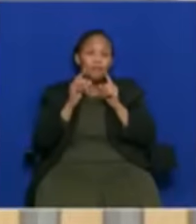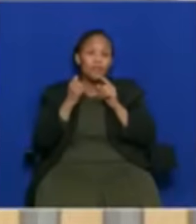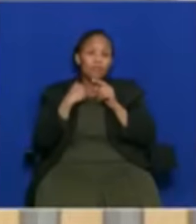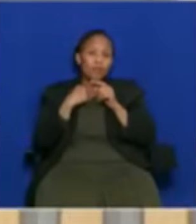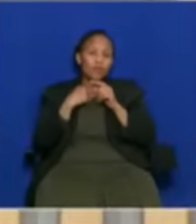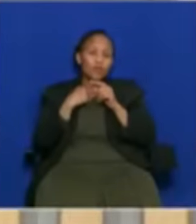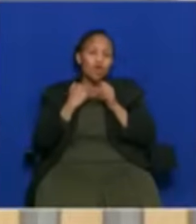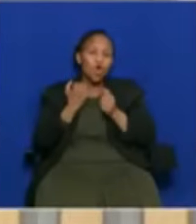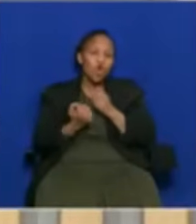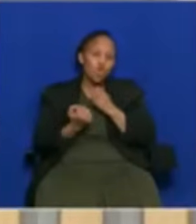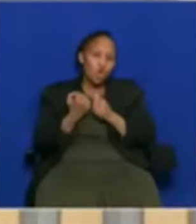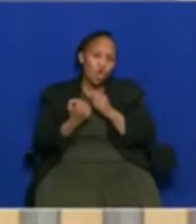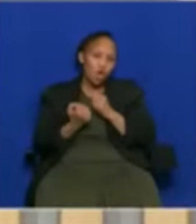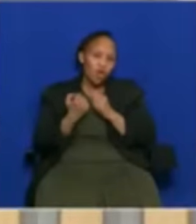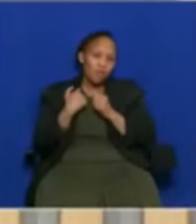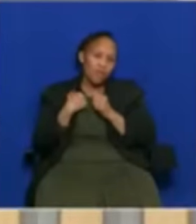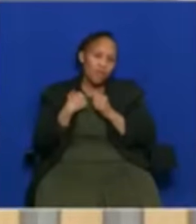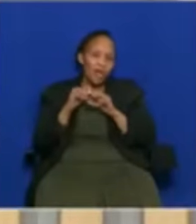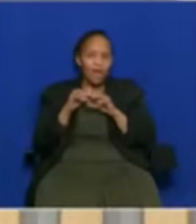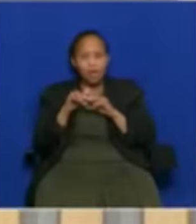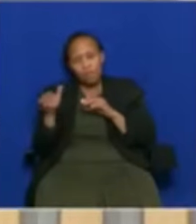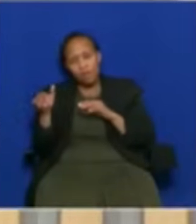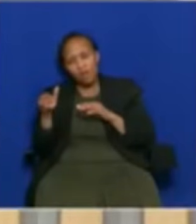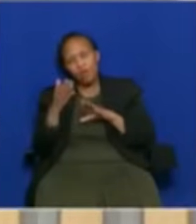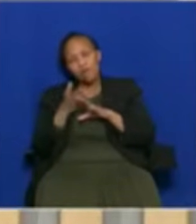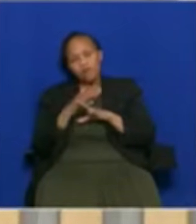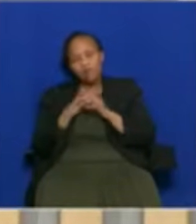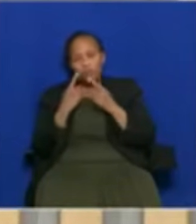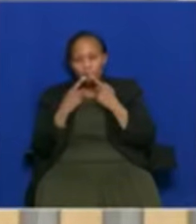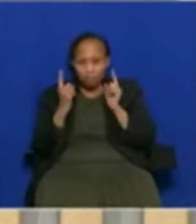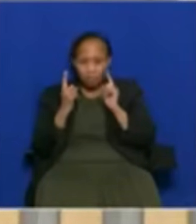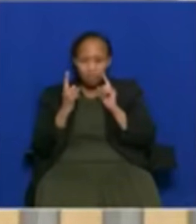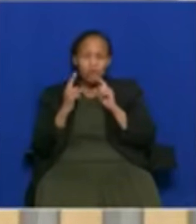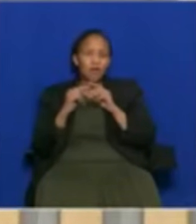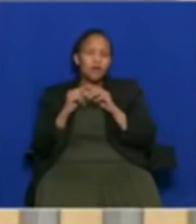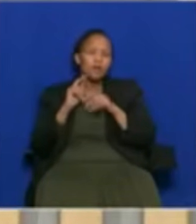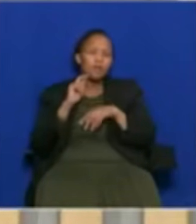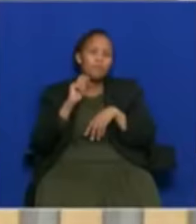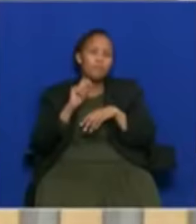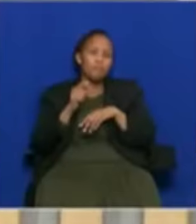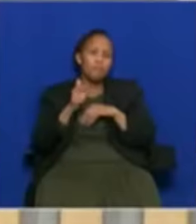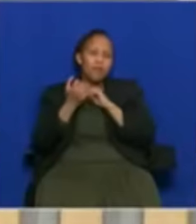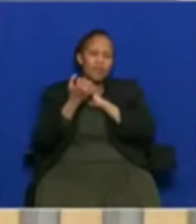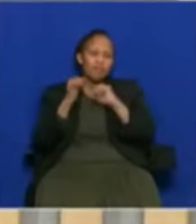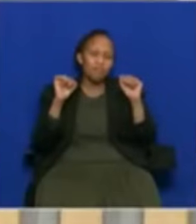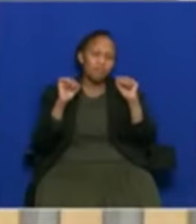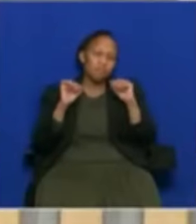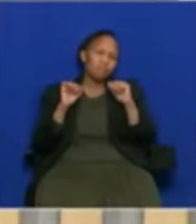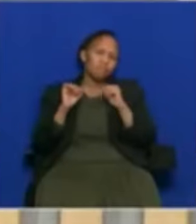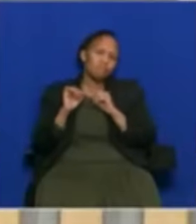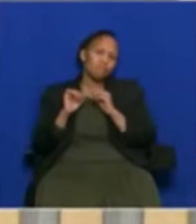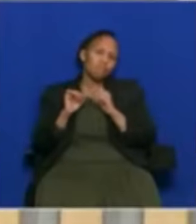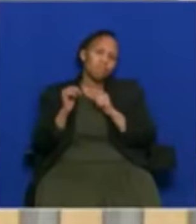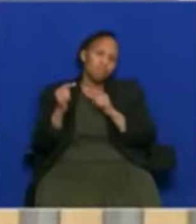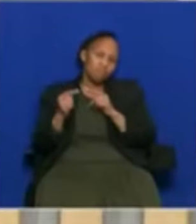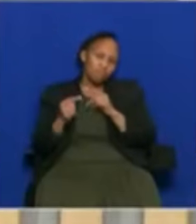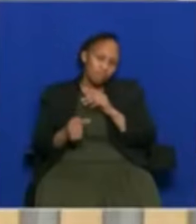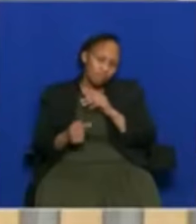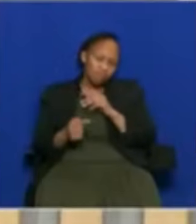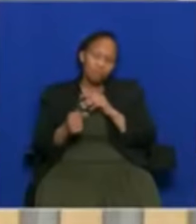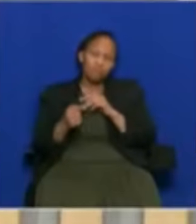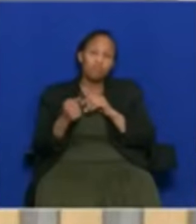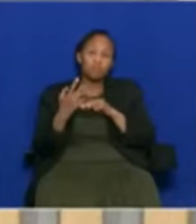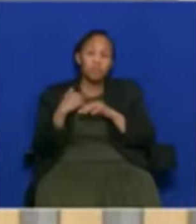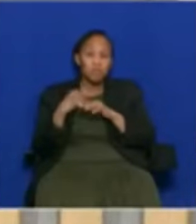pronounce on this bail condition. But before leaving, I spoke to the prosecutor, and it's one of the conditions that I